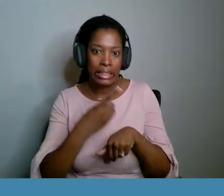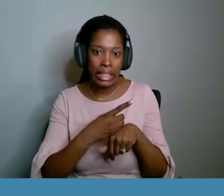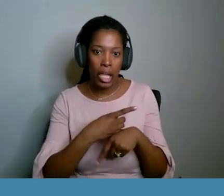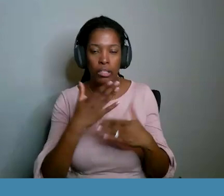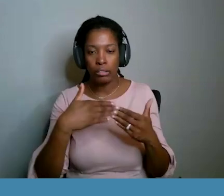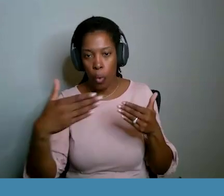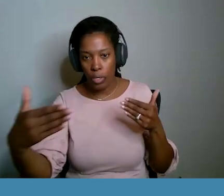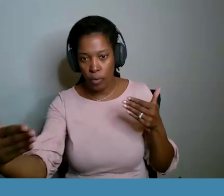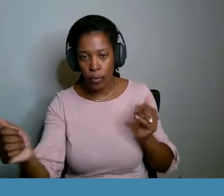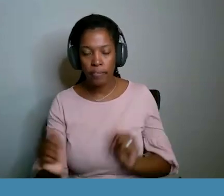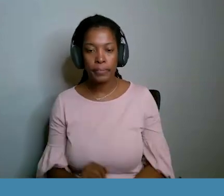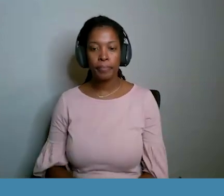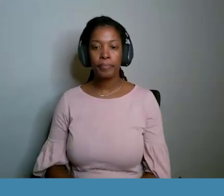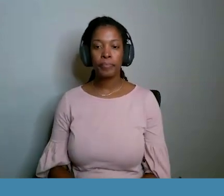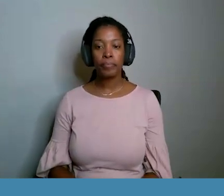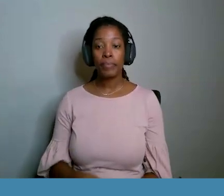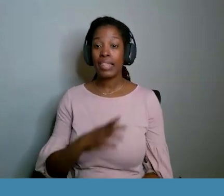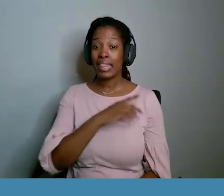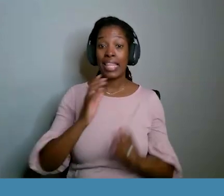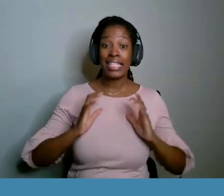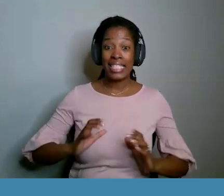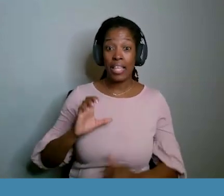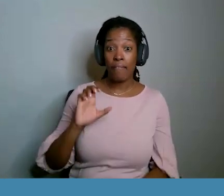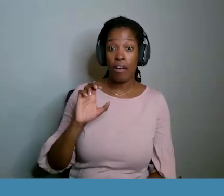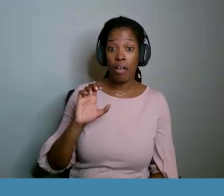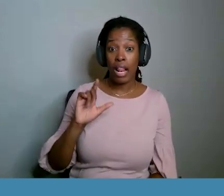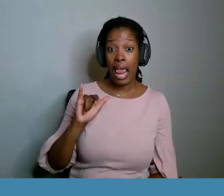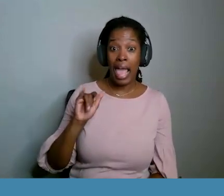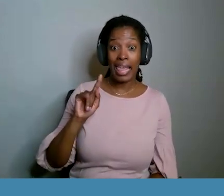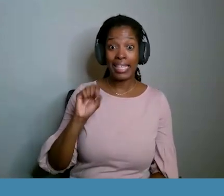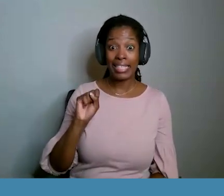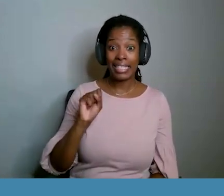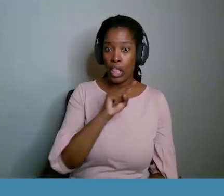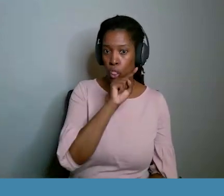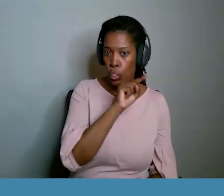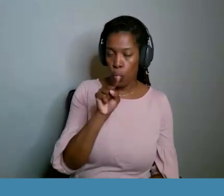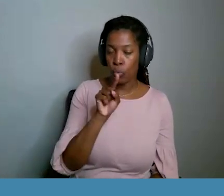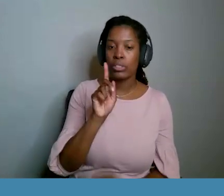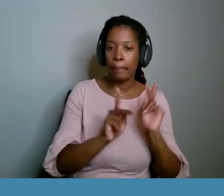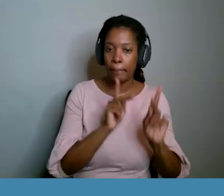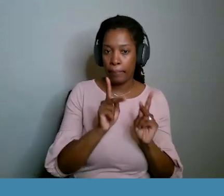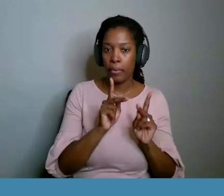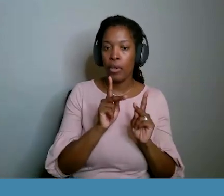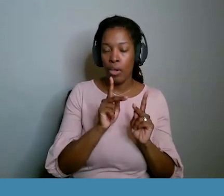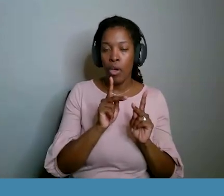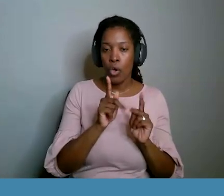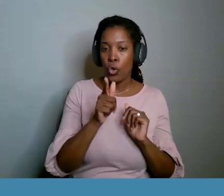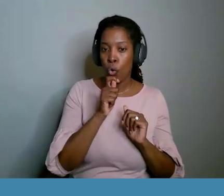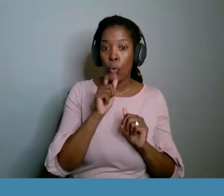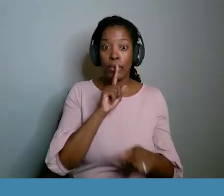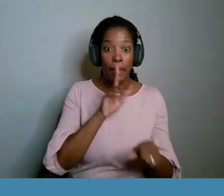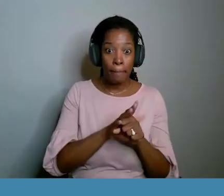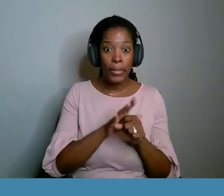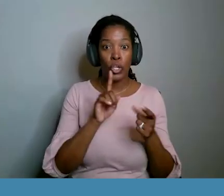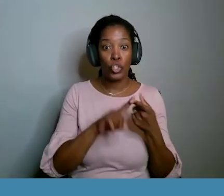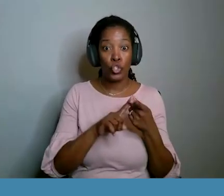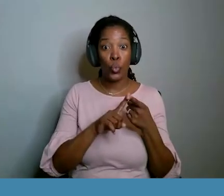isn't the civil clients are those folks that have been committed to the courts to receive treatment under the Baker